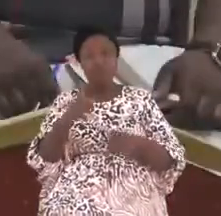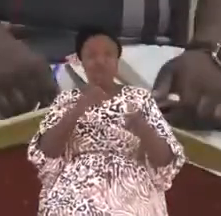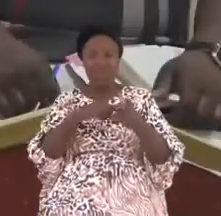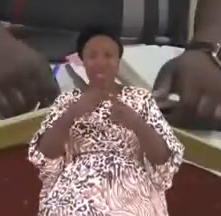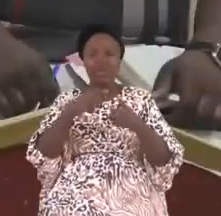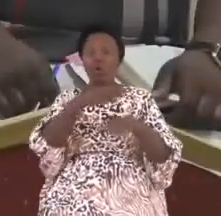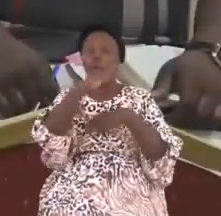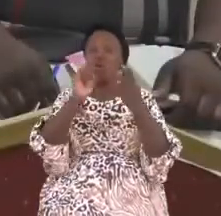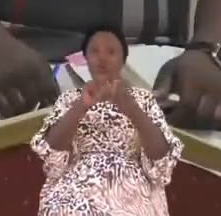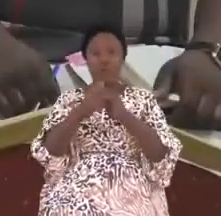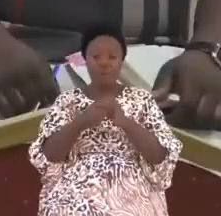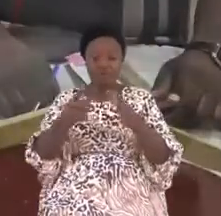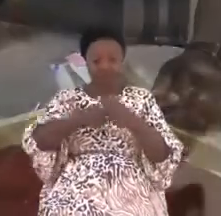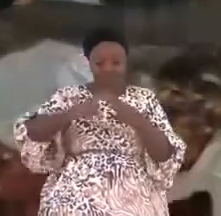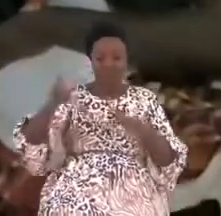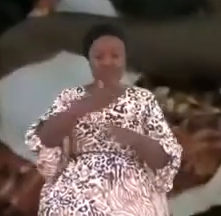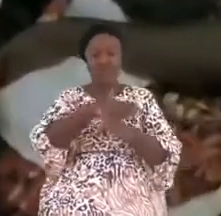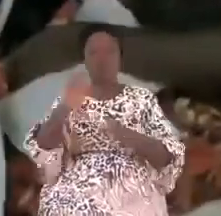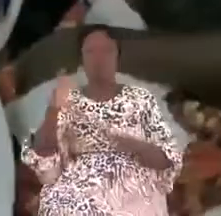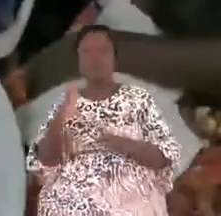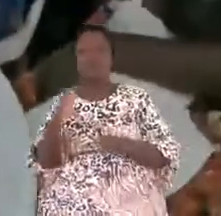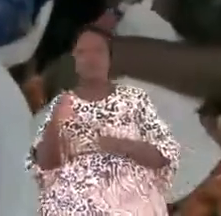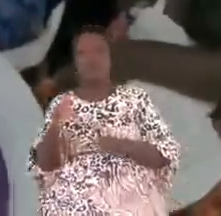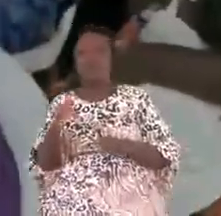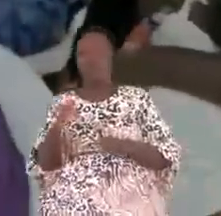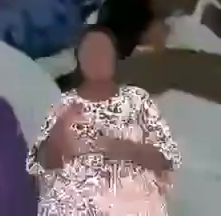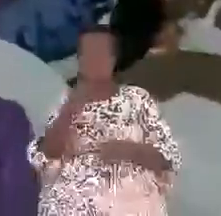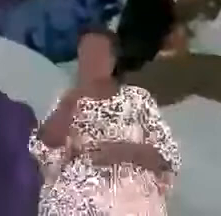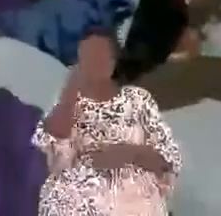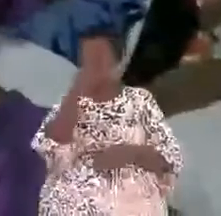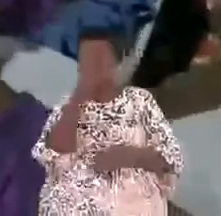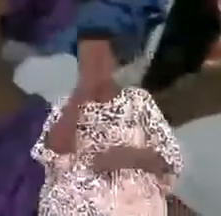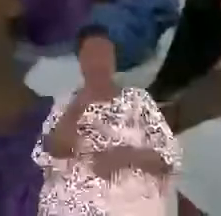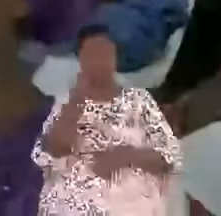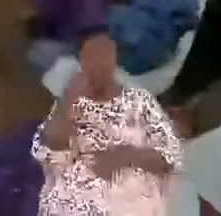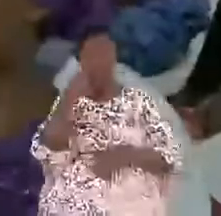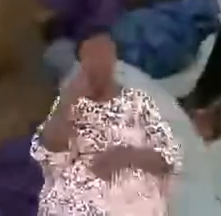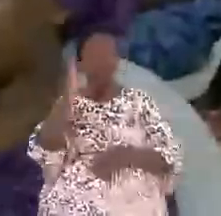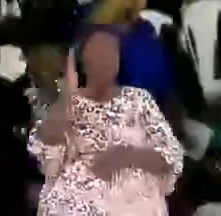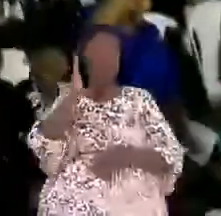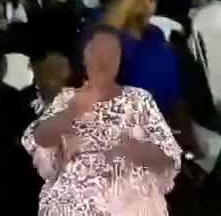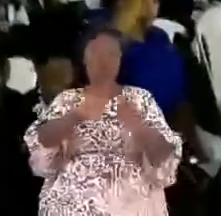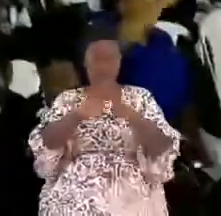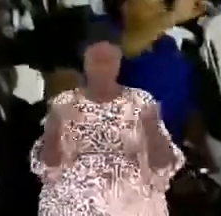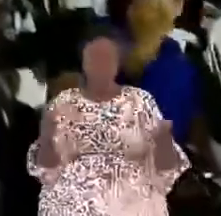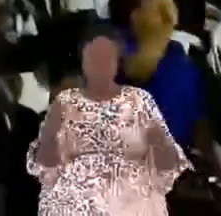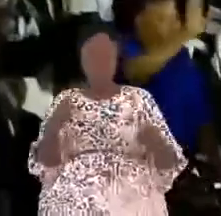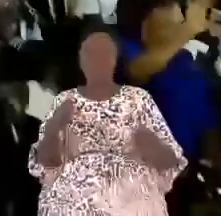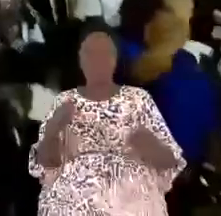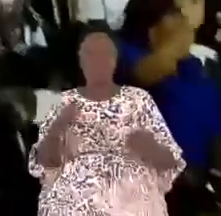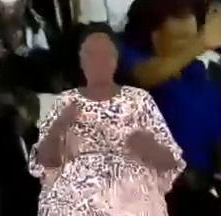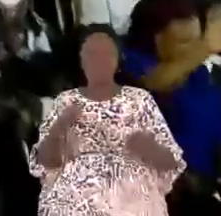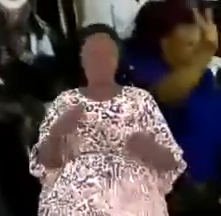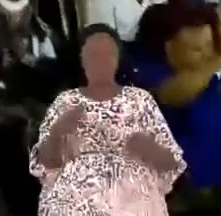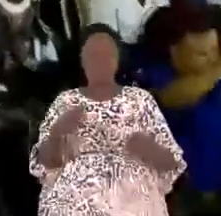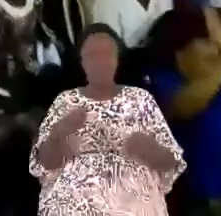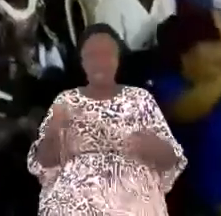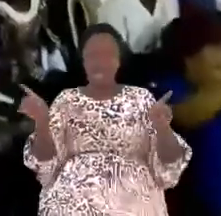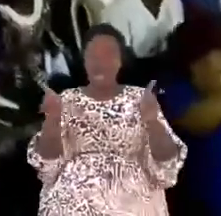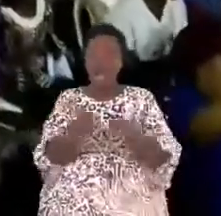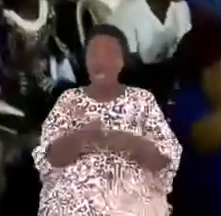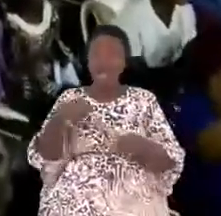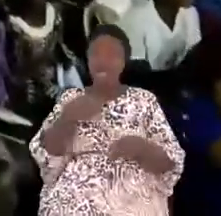away your blind eyes will open as we pray